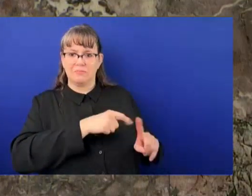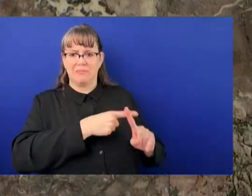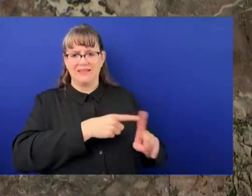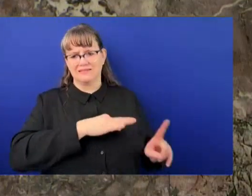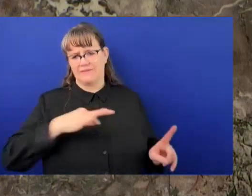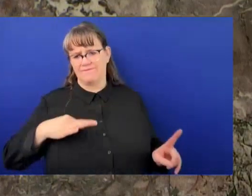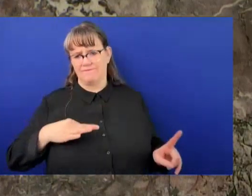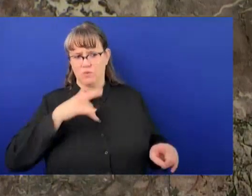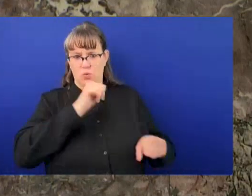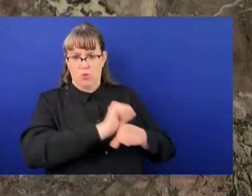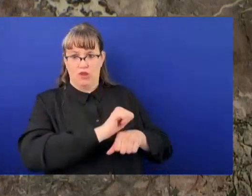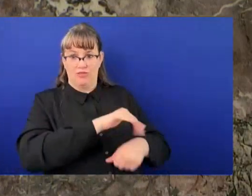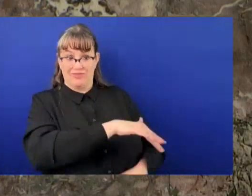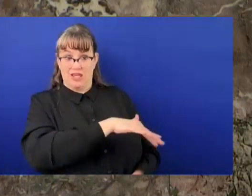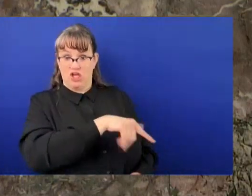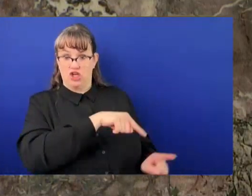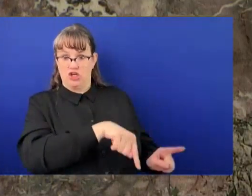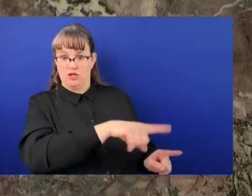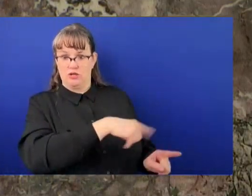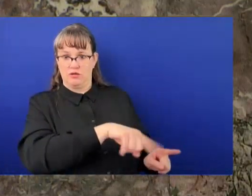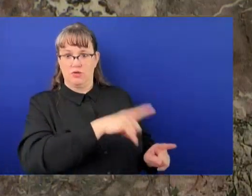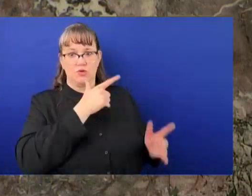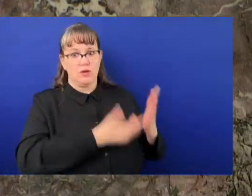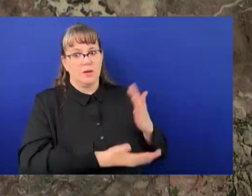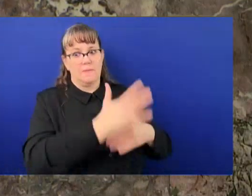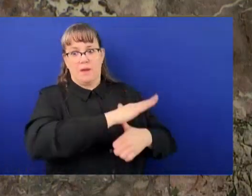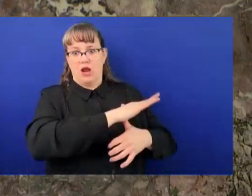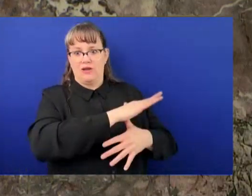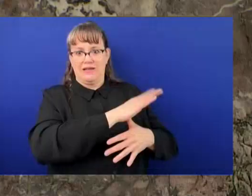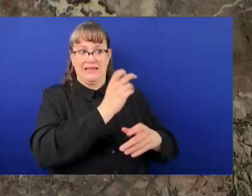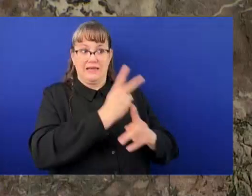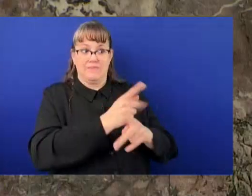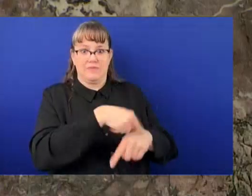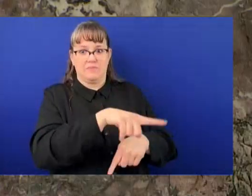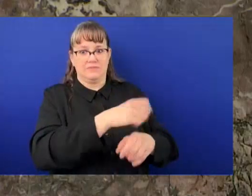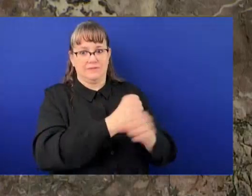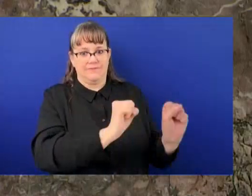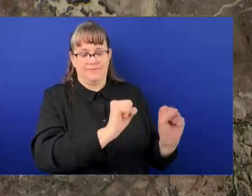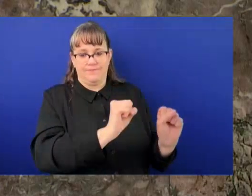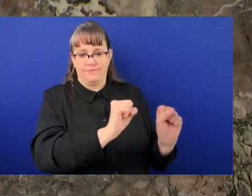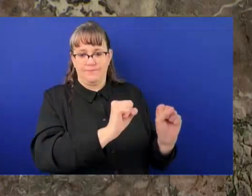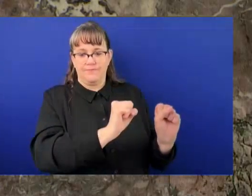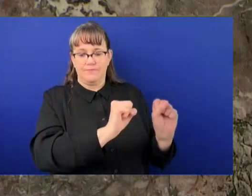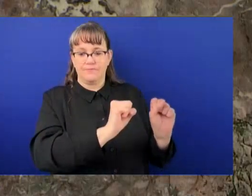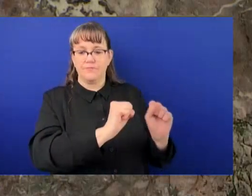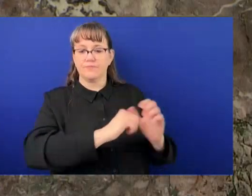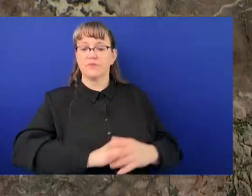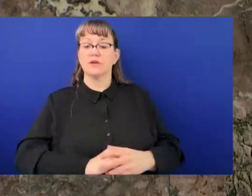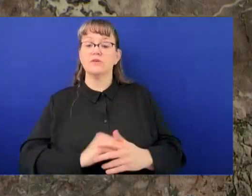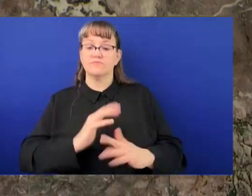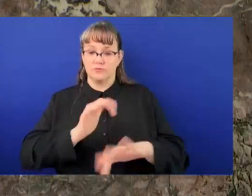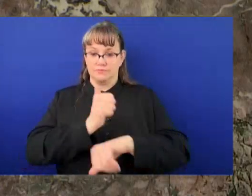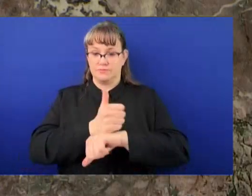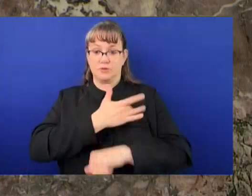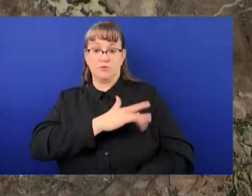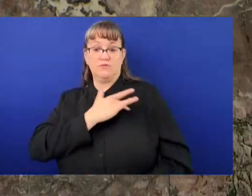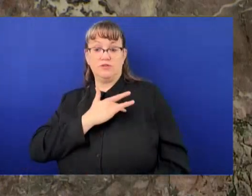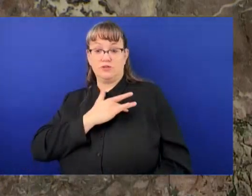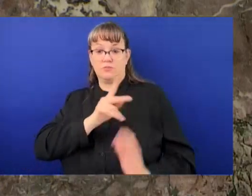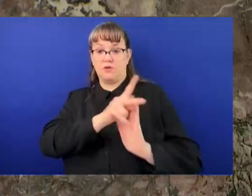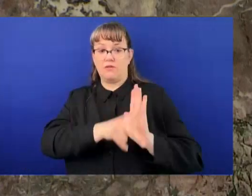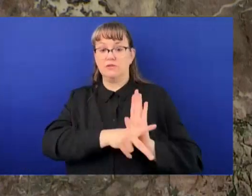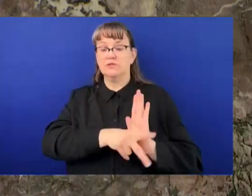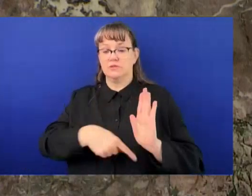utmost priority. So, Mr. Speaker, we have established clear provincial policy to this effect. And Mr. Speaker, we are working to establish minimum